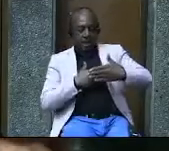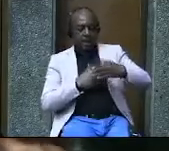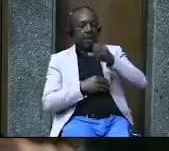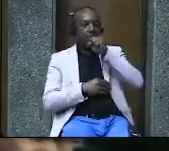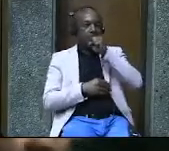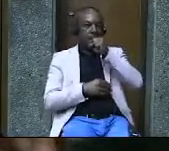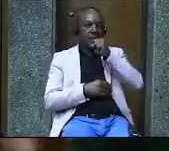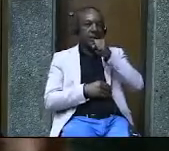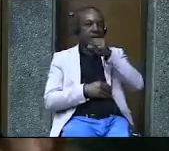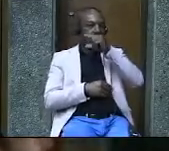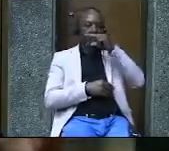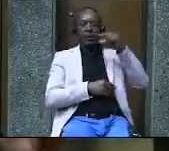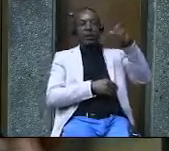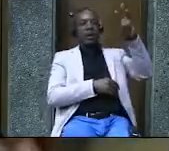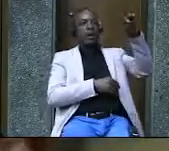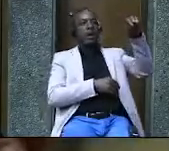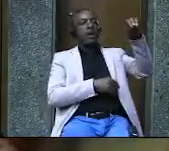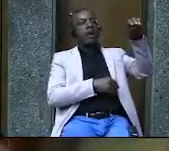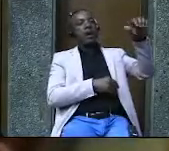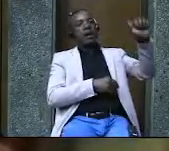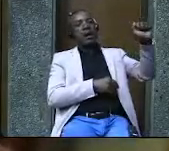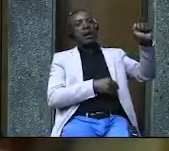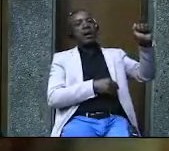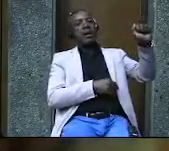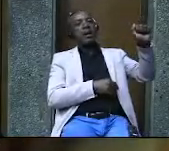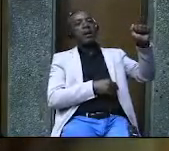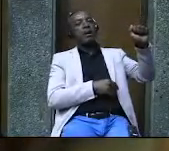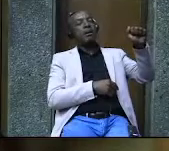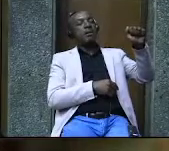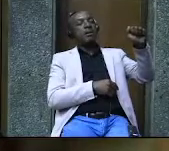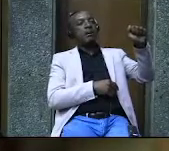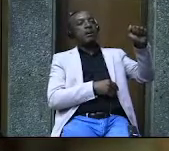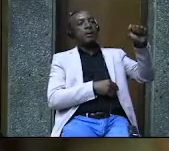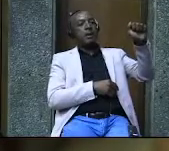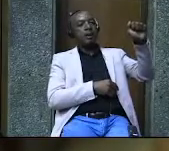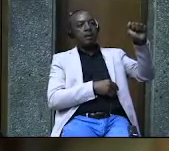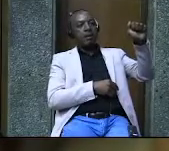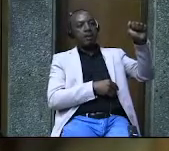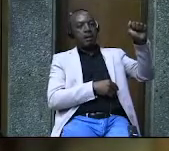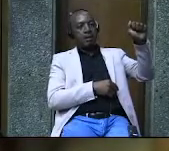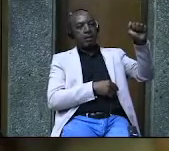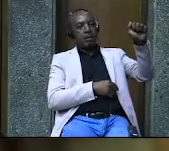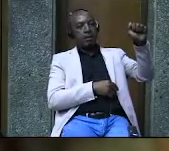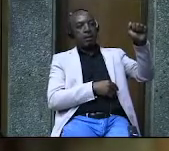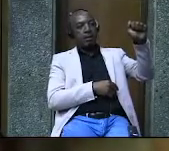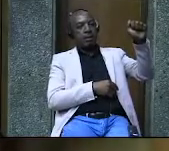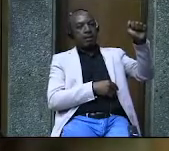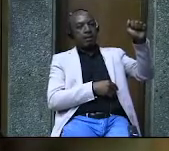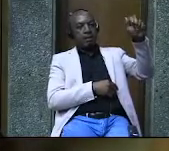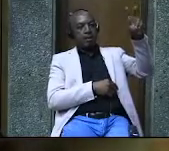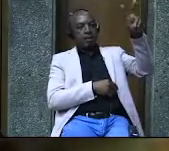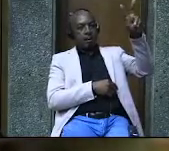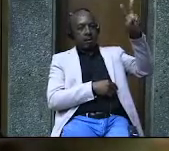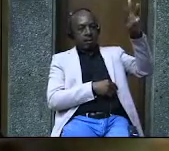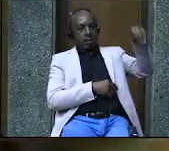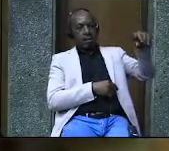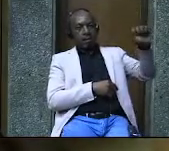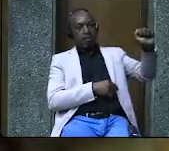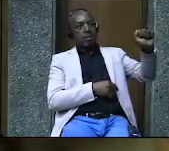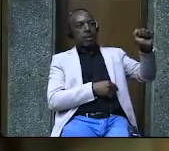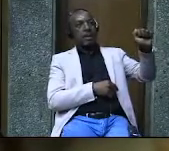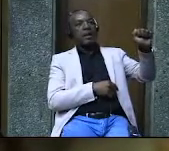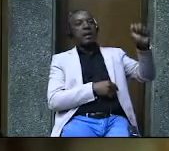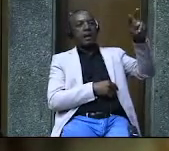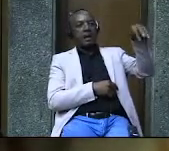Amash, ikama uMandla Christopher Mfokeng. Ngivela eWard 19. I'm